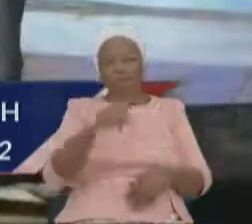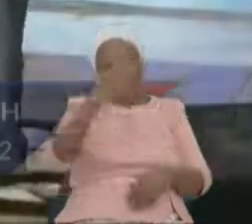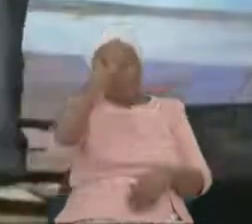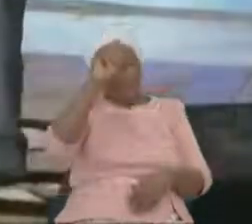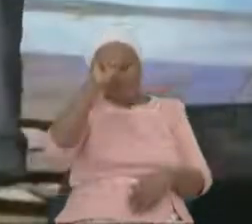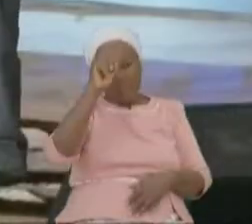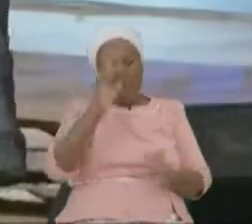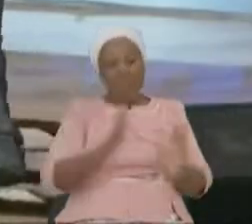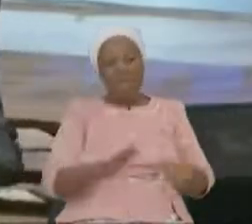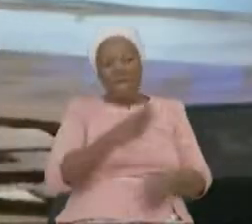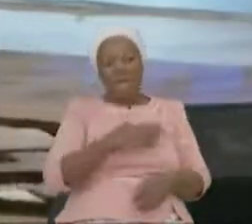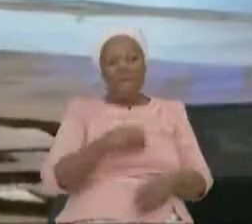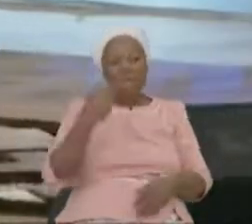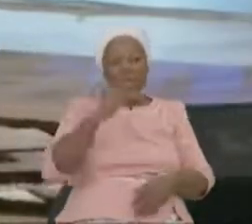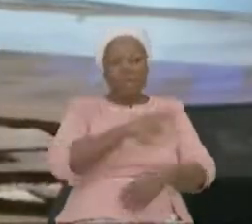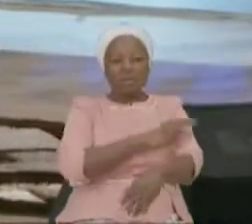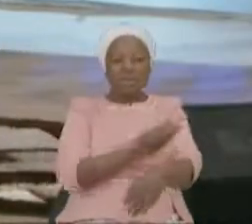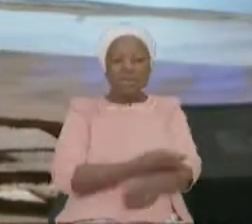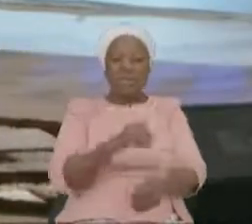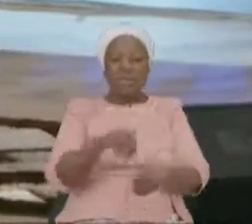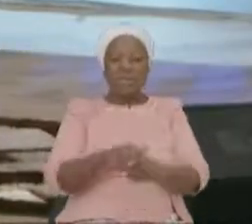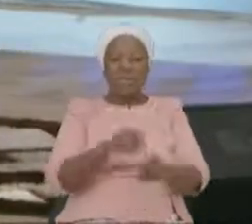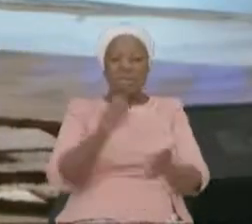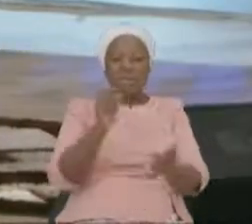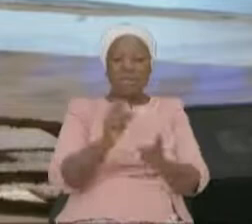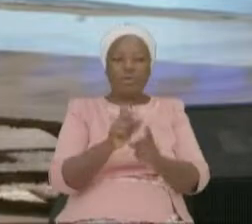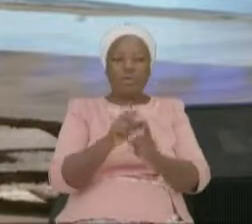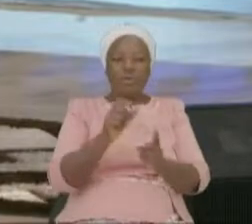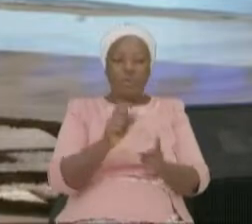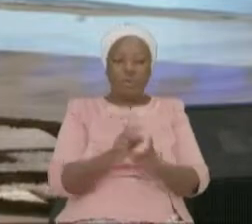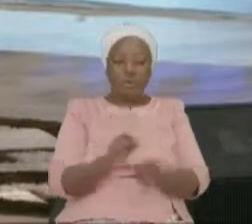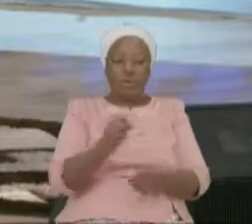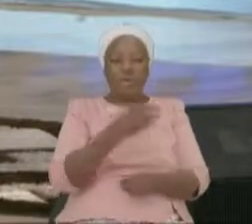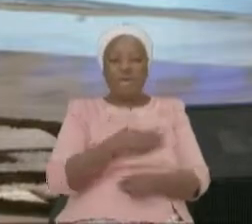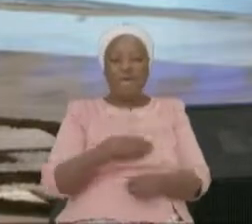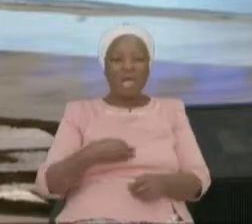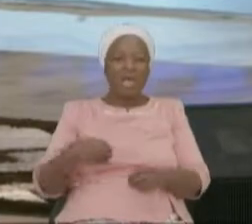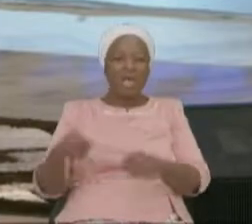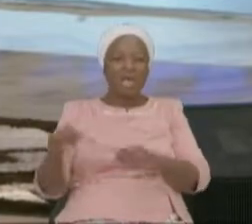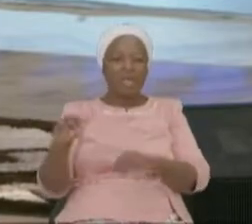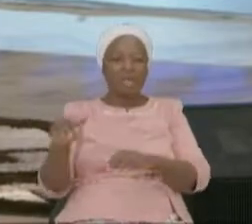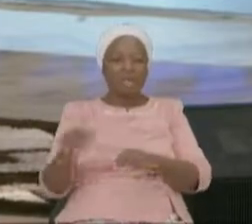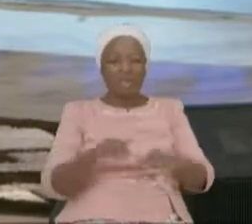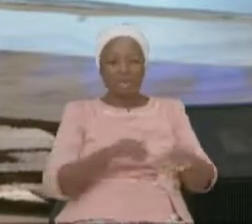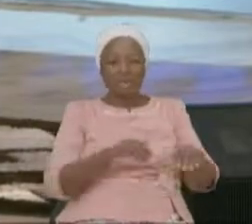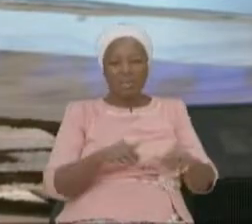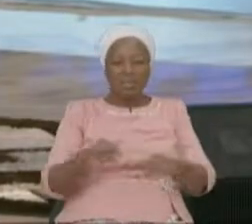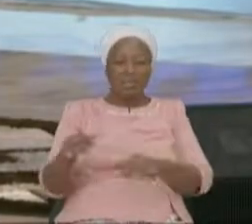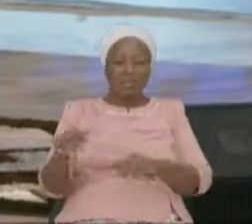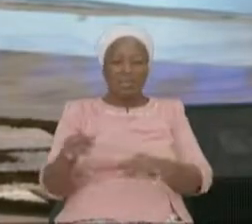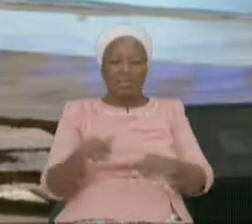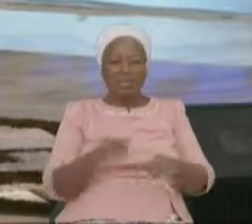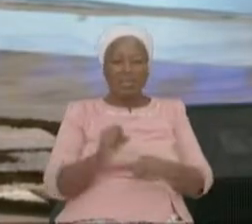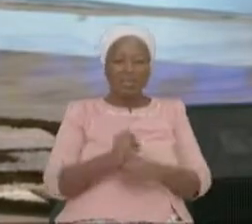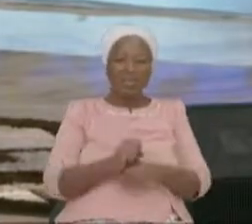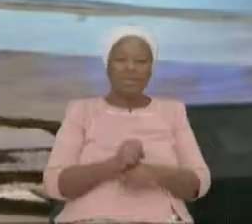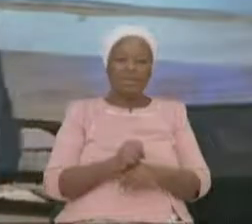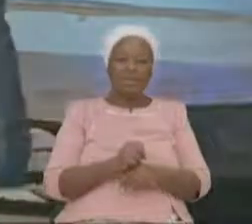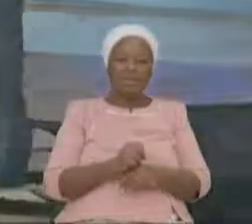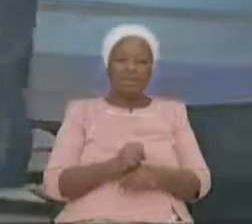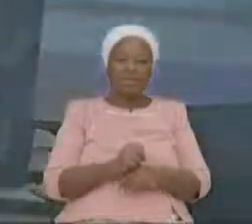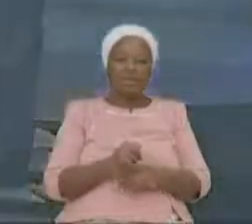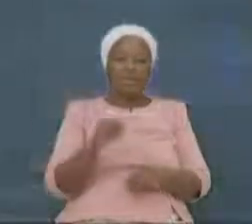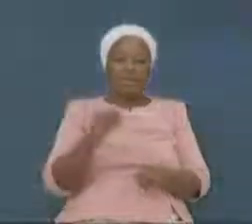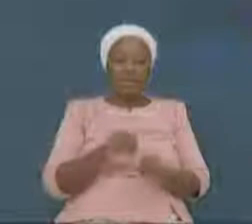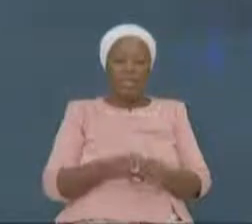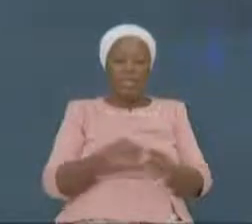in words and deeds. Then in Luke chapter 24 verse 19, it tells us in Luke